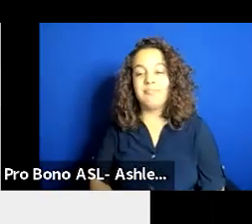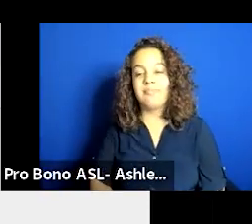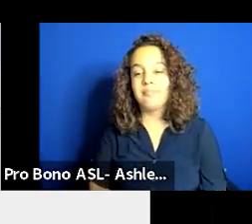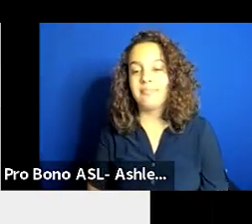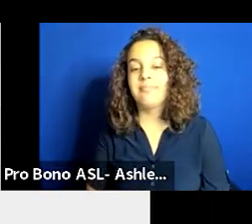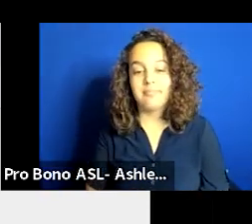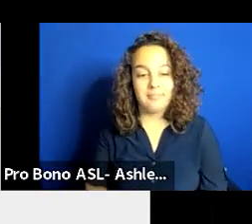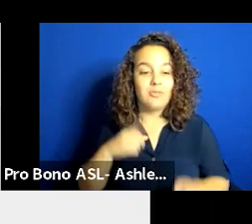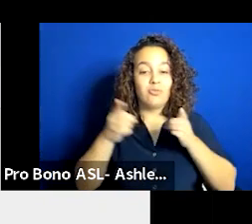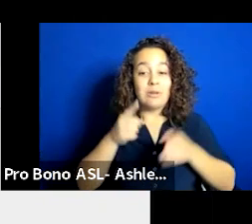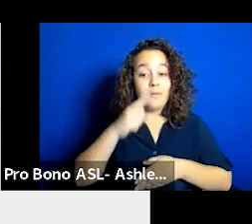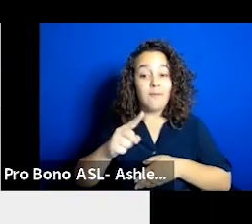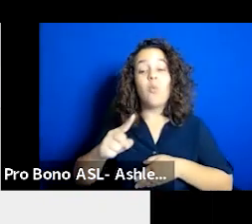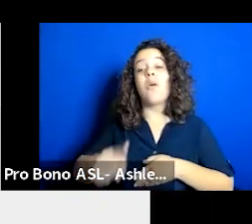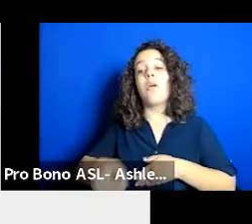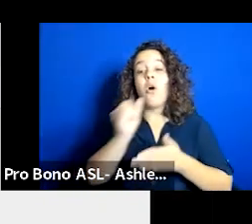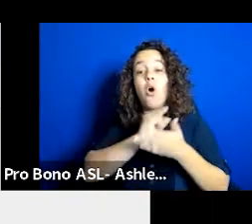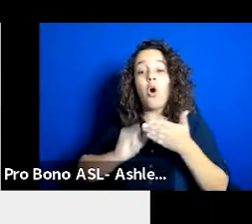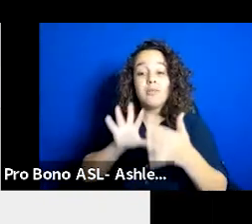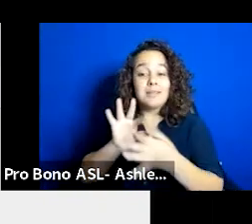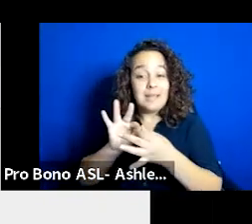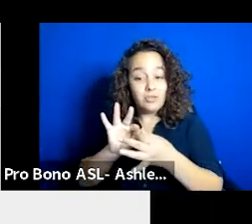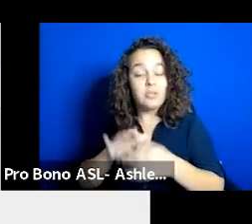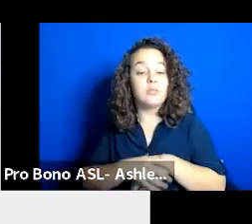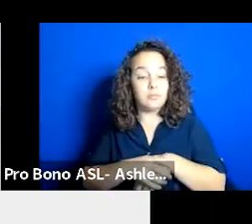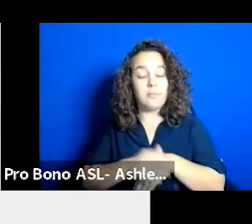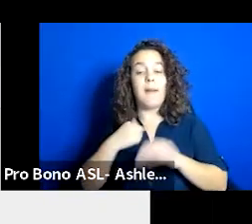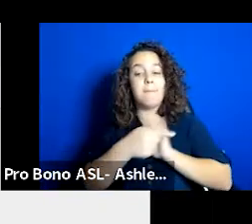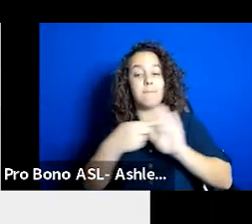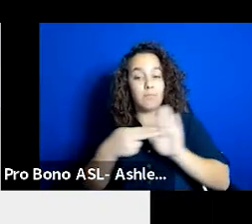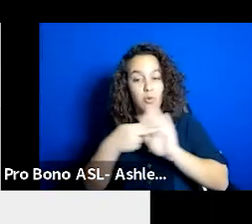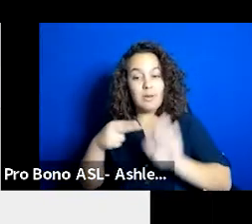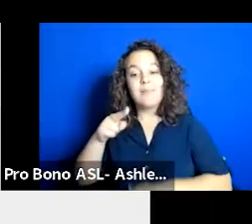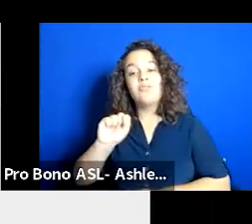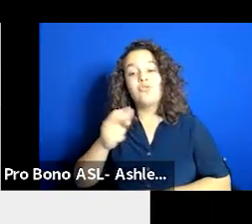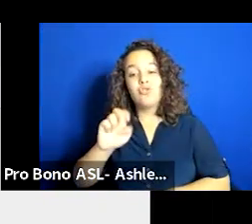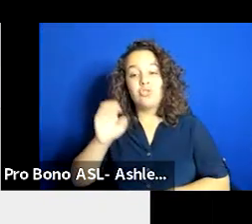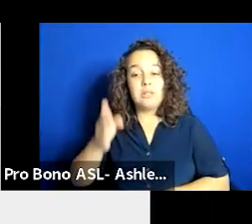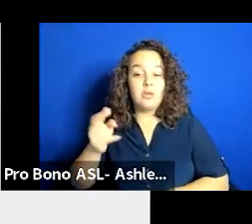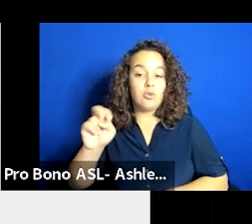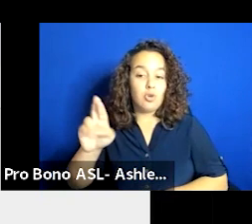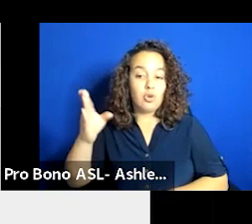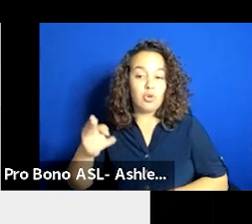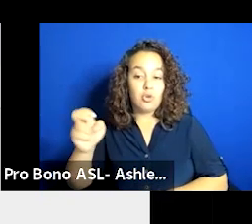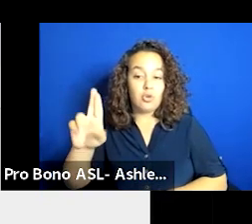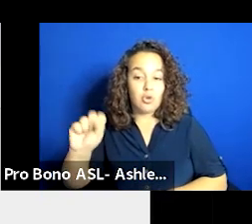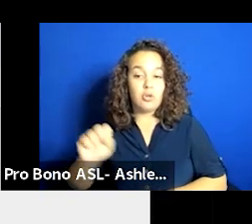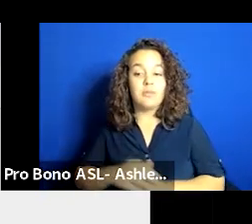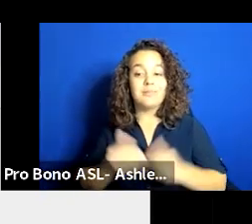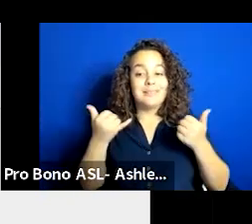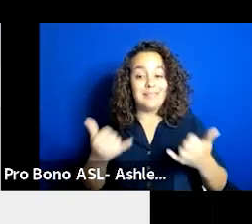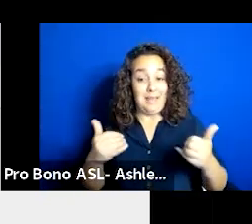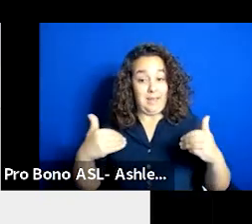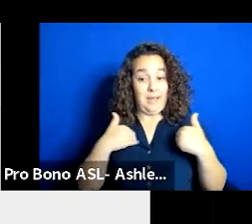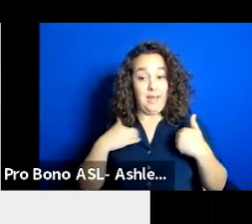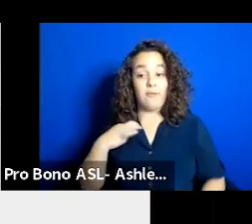is the San Bernardino County Arts Council. My pronouns are she, her, hers. And today I am wearing a purple